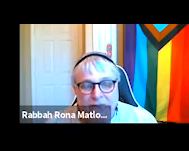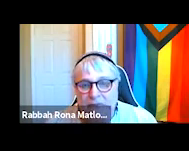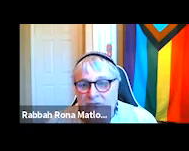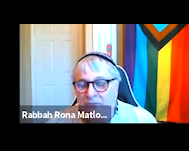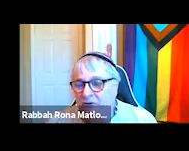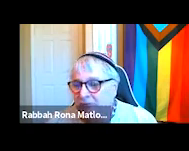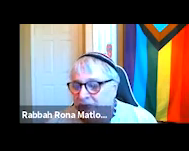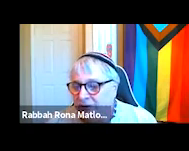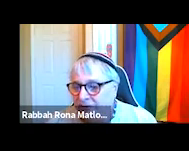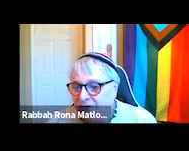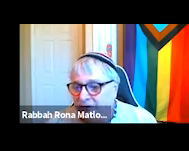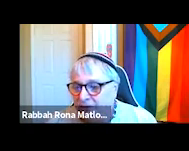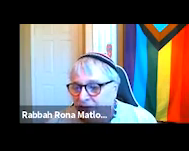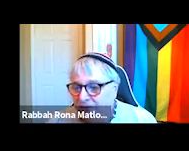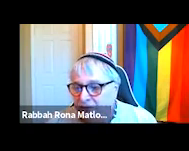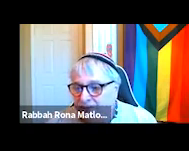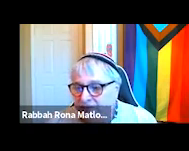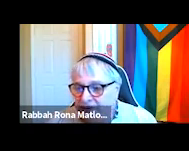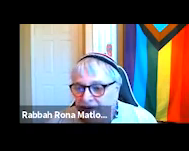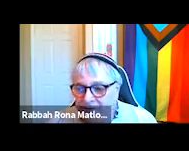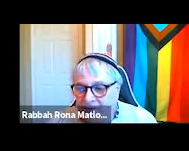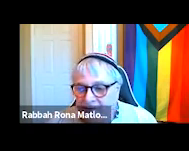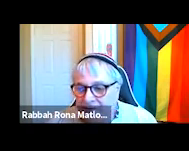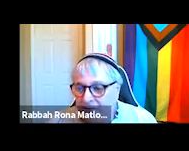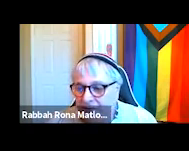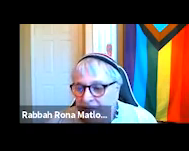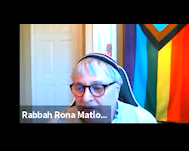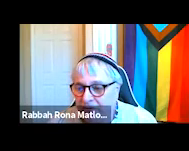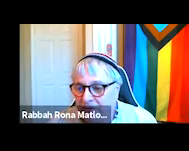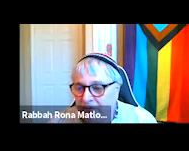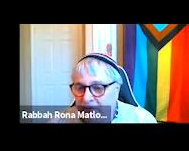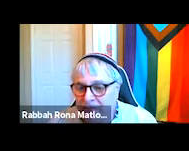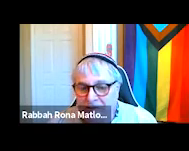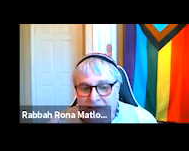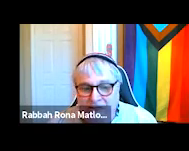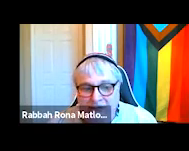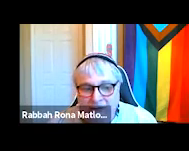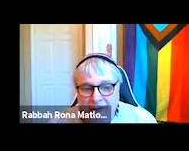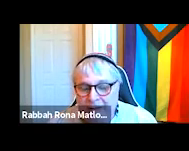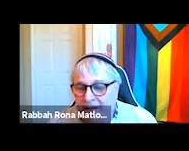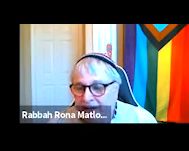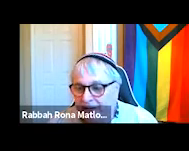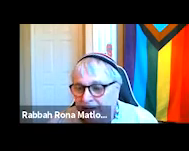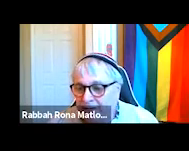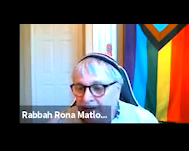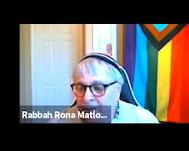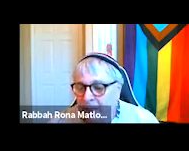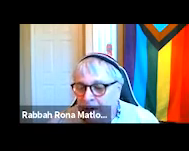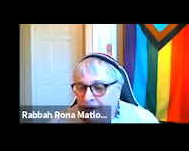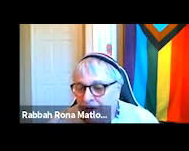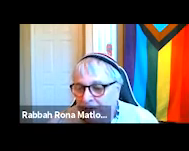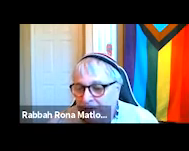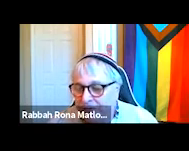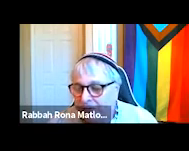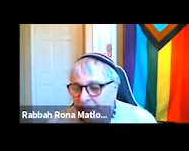Got information about myself along with my websites and social media information. And